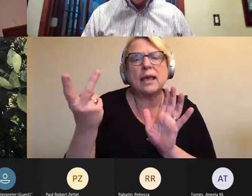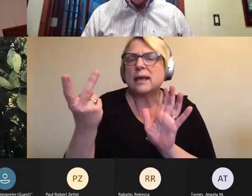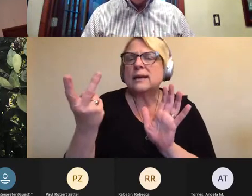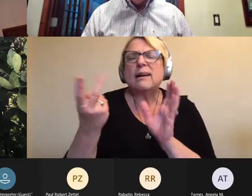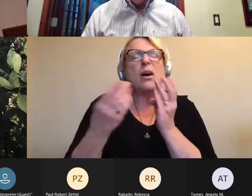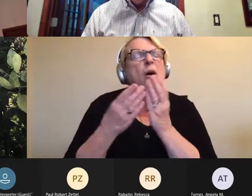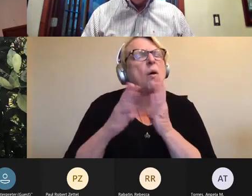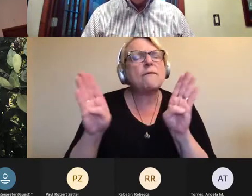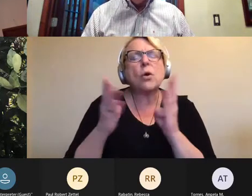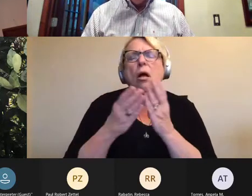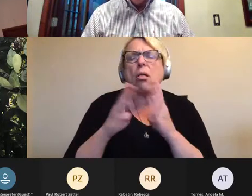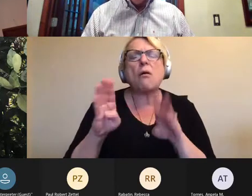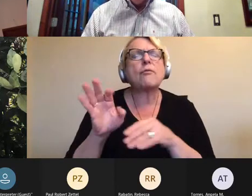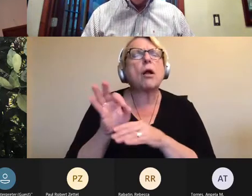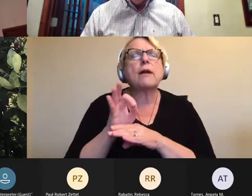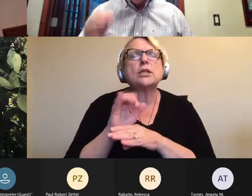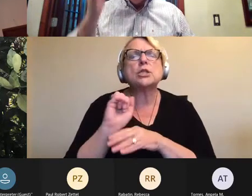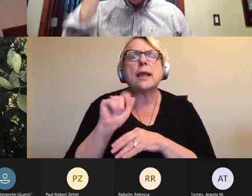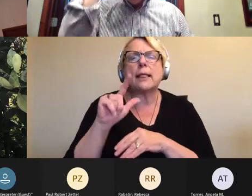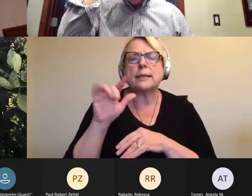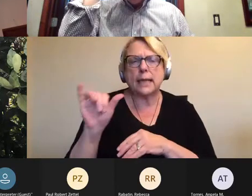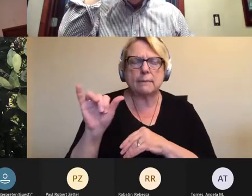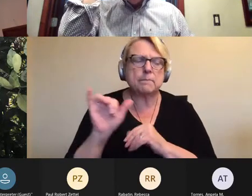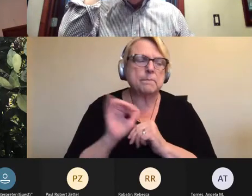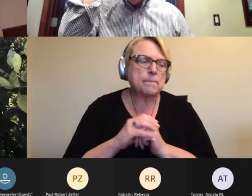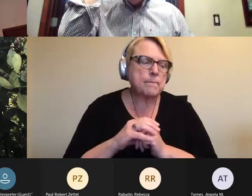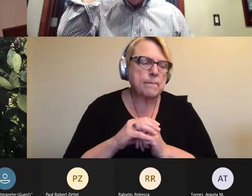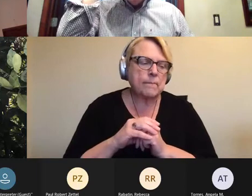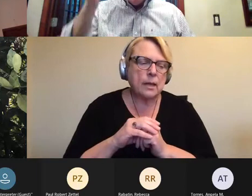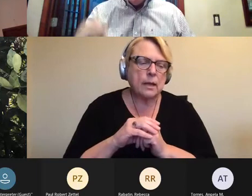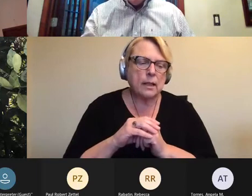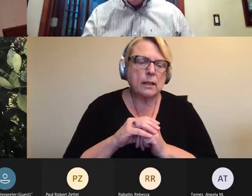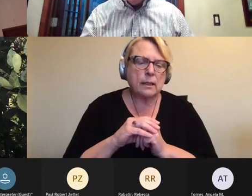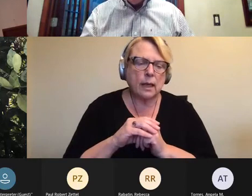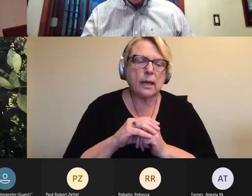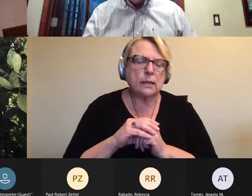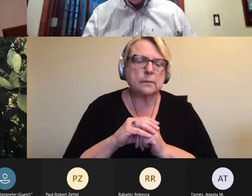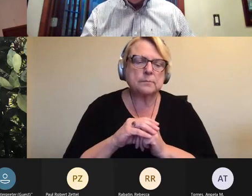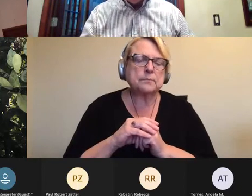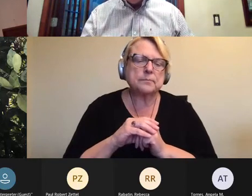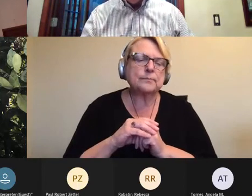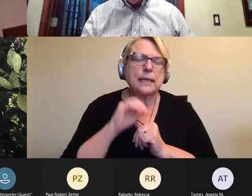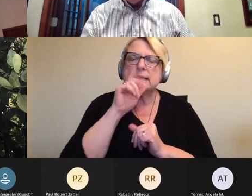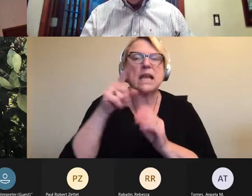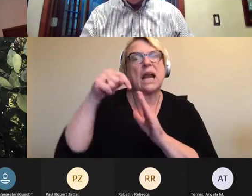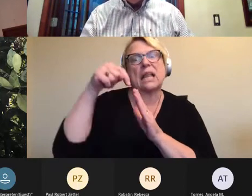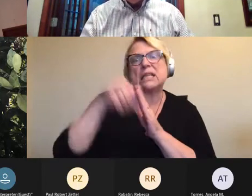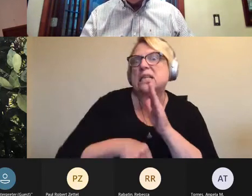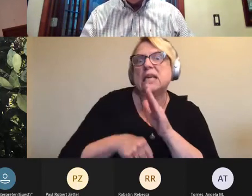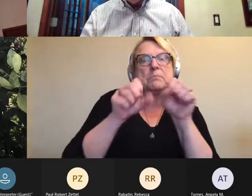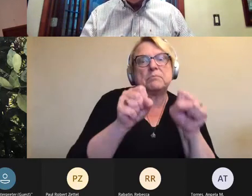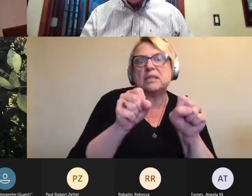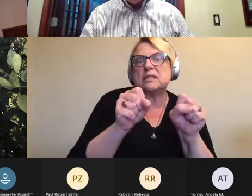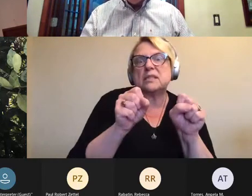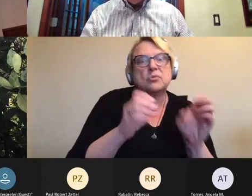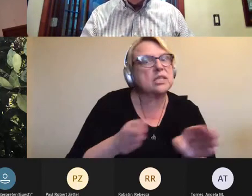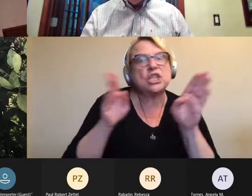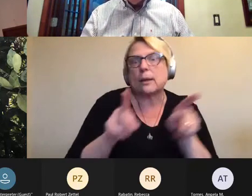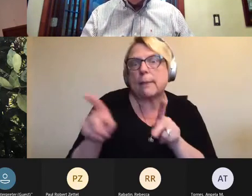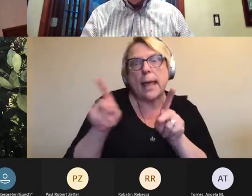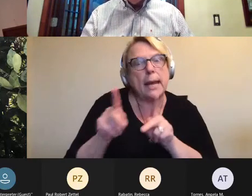overall functionality. It's like I said, it's not a deep dive strategic planning session. They call them technical